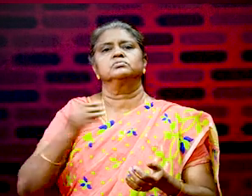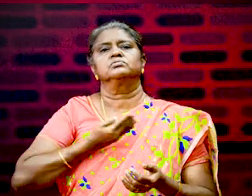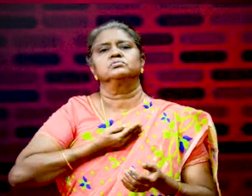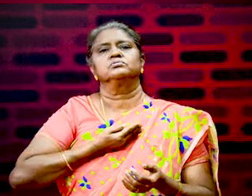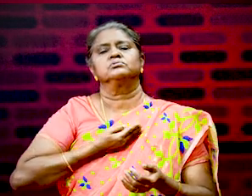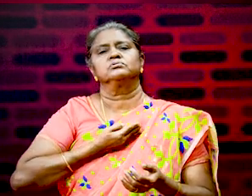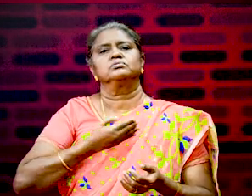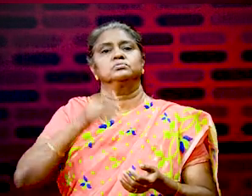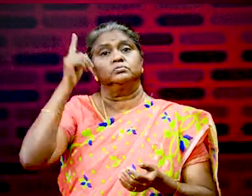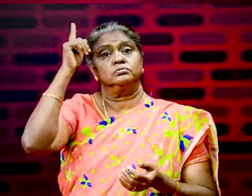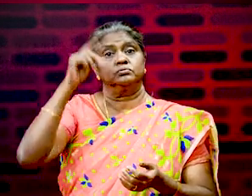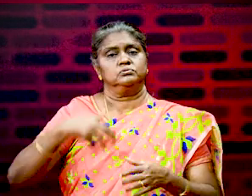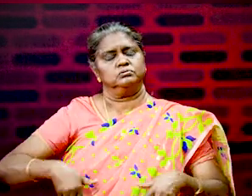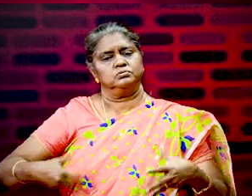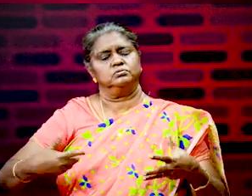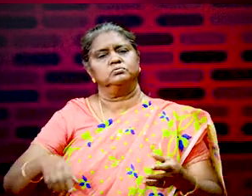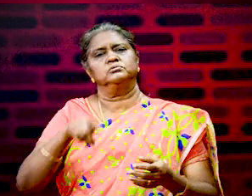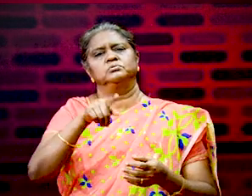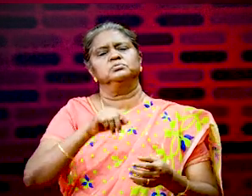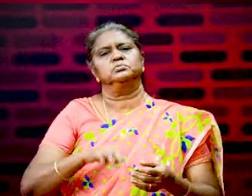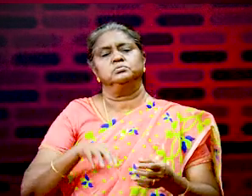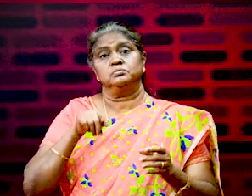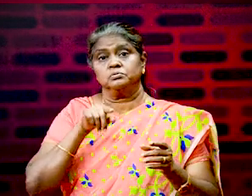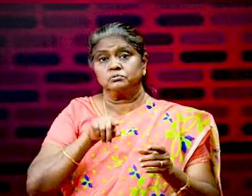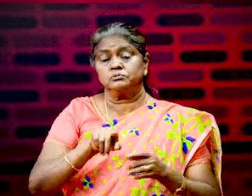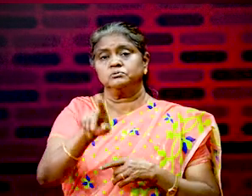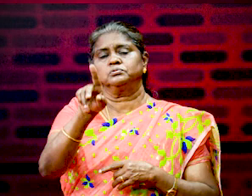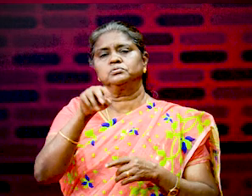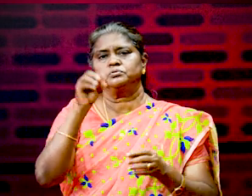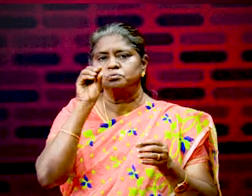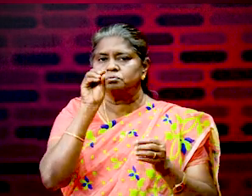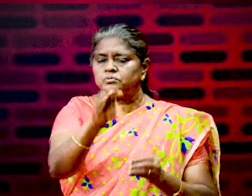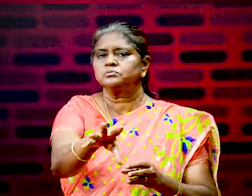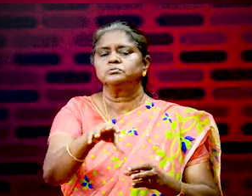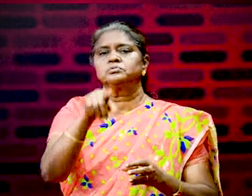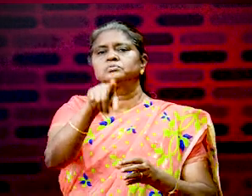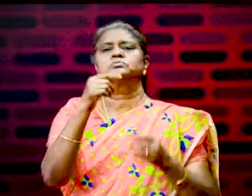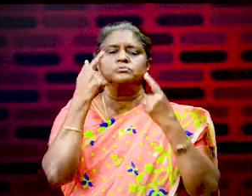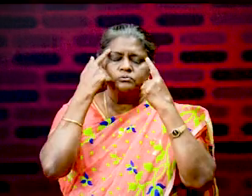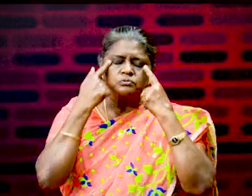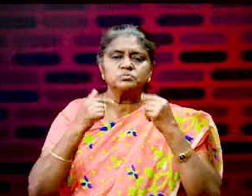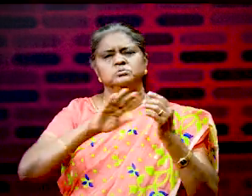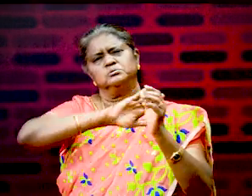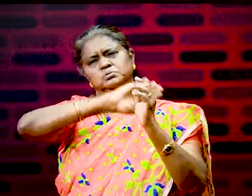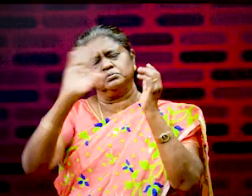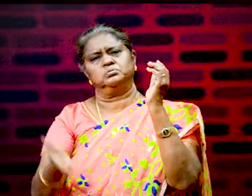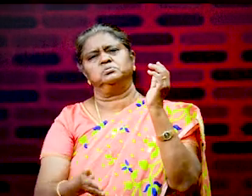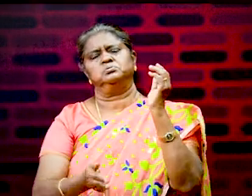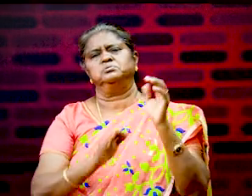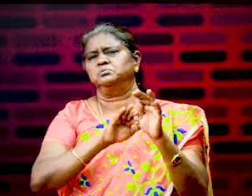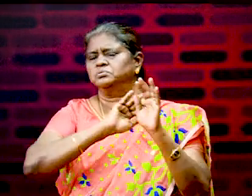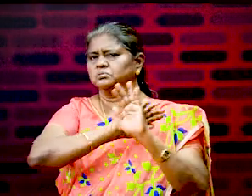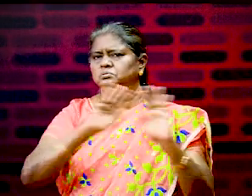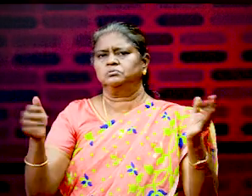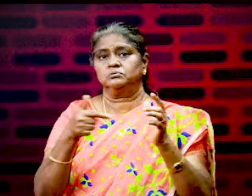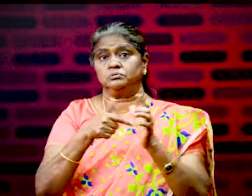end to your tears. He will put an end to your sorrows because He is going to save you. Finally, the prophet